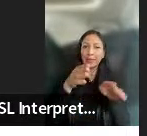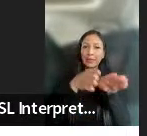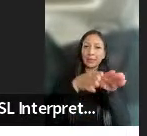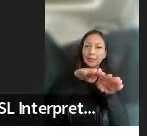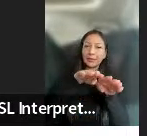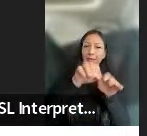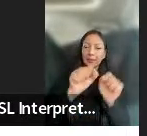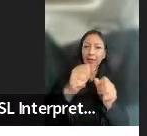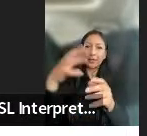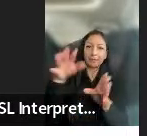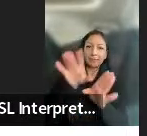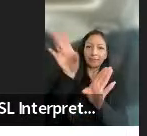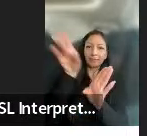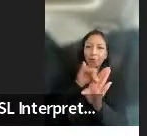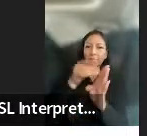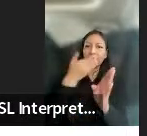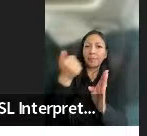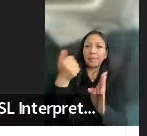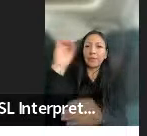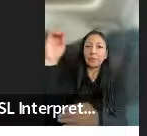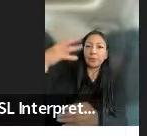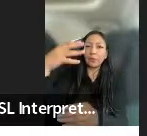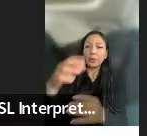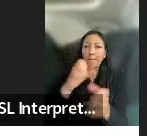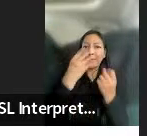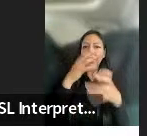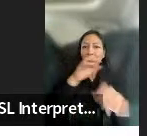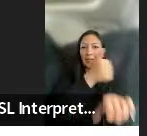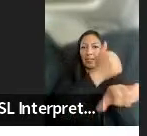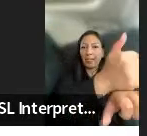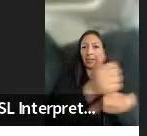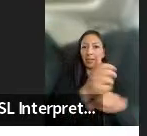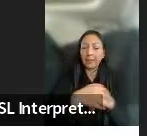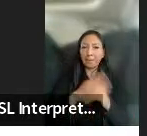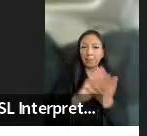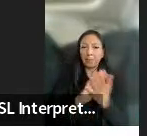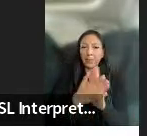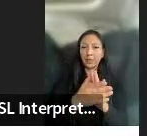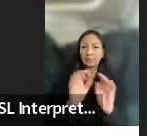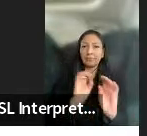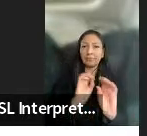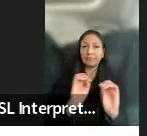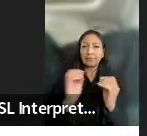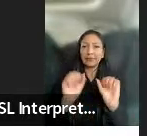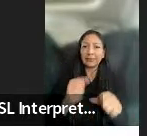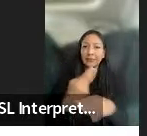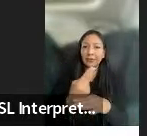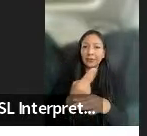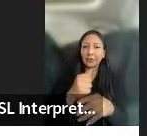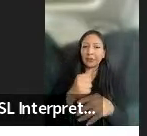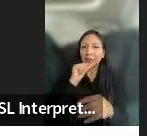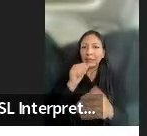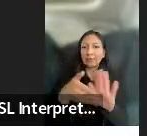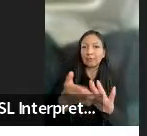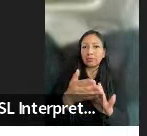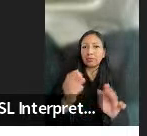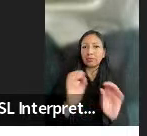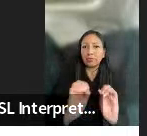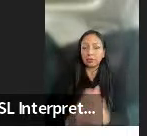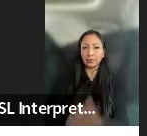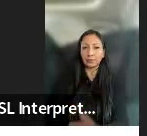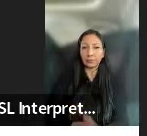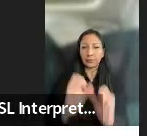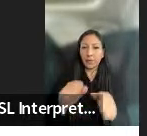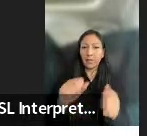catch a better solar angle, many installations become infeasible or underproductive. To ensure